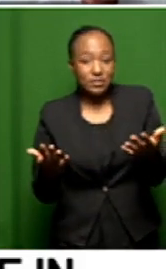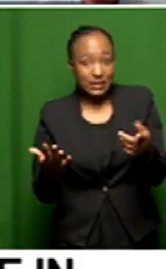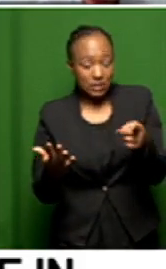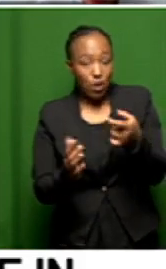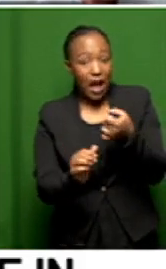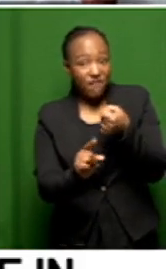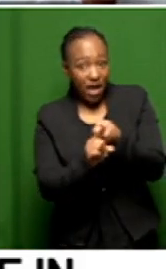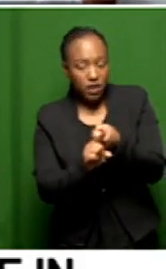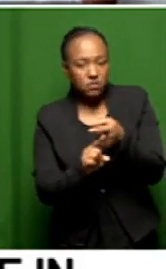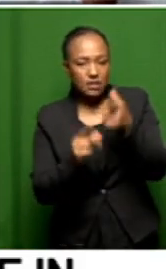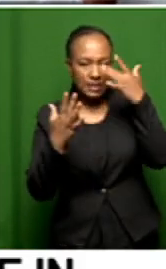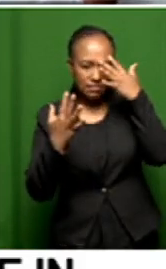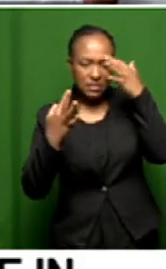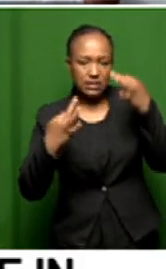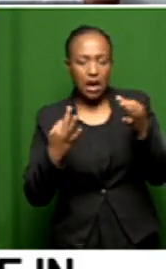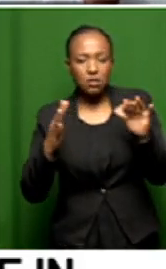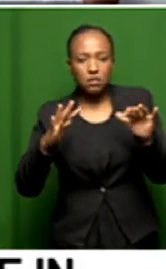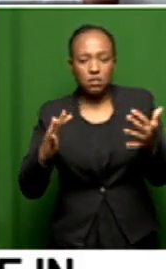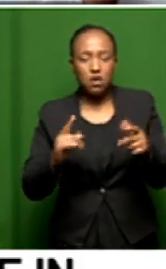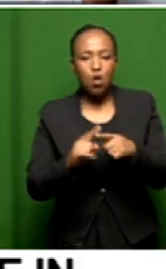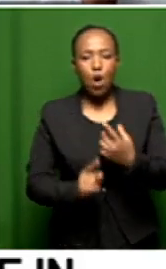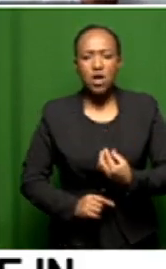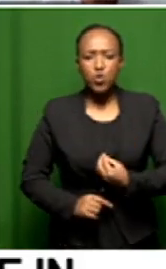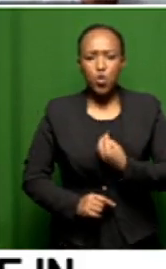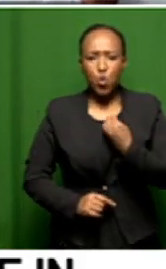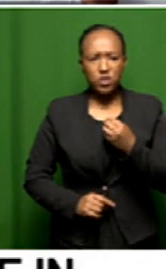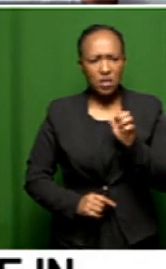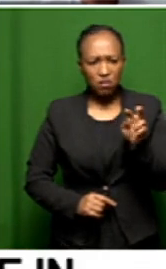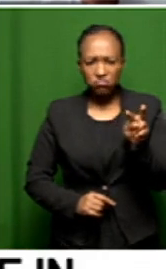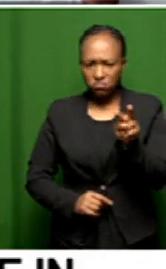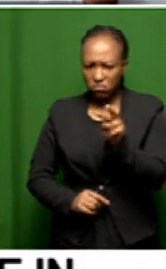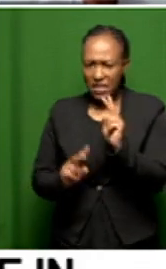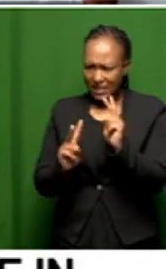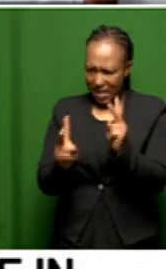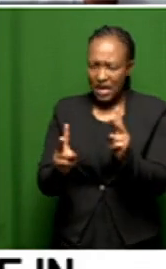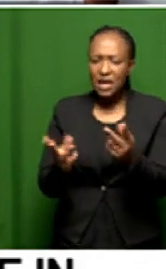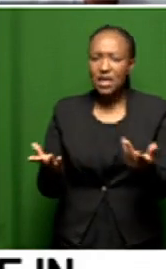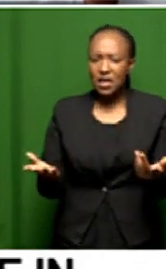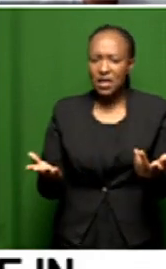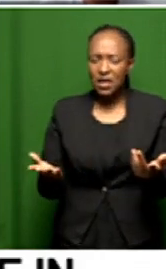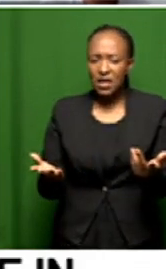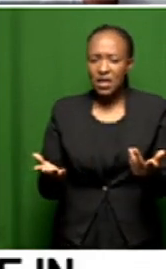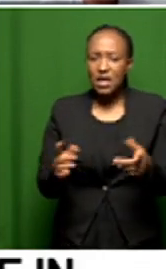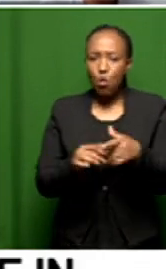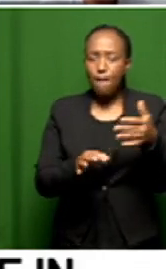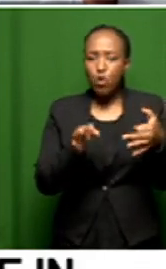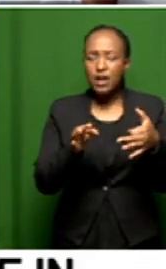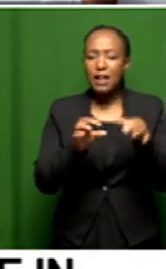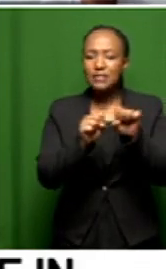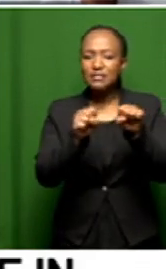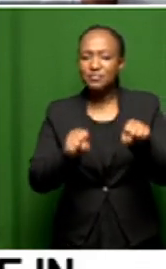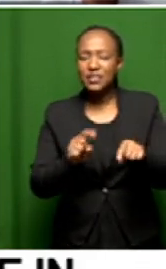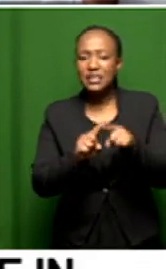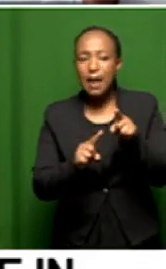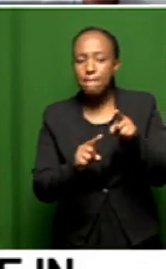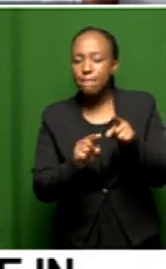their decisions. I mean, the youth is not oblivious to what is happening. They're not oblivious to the political system and the lack of representation in political parties